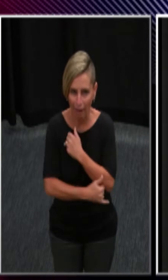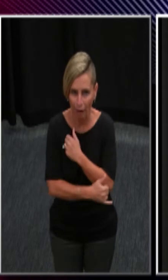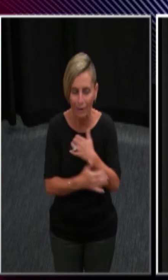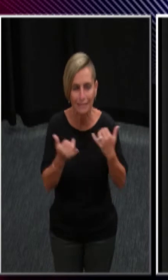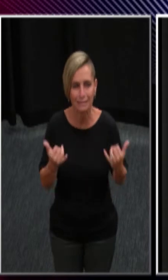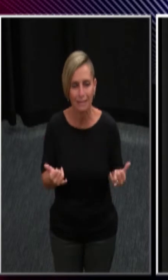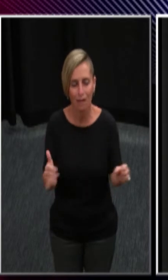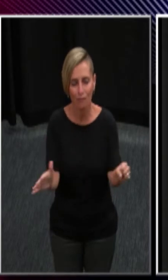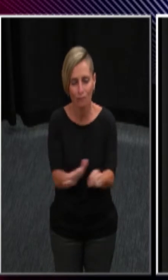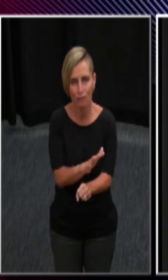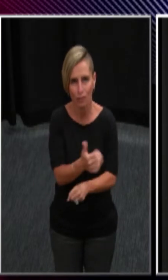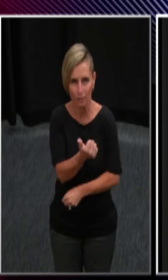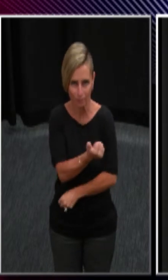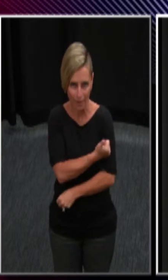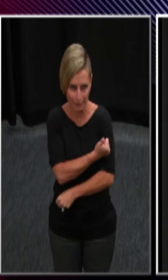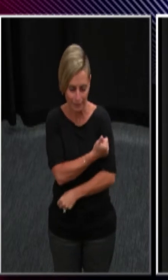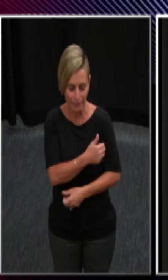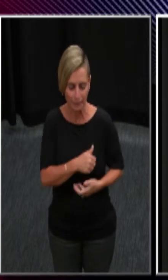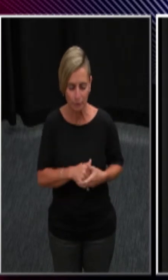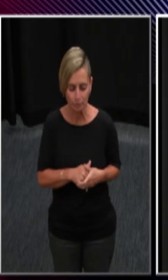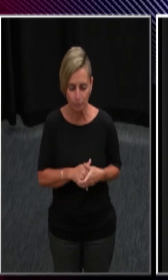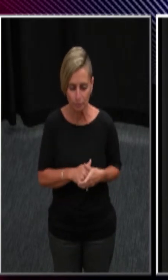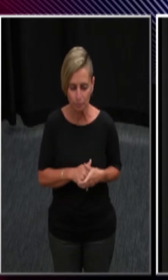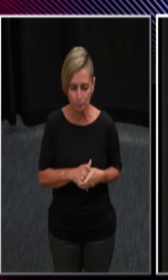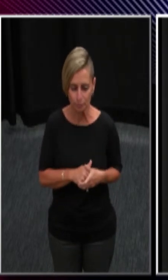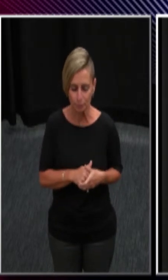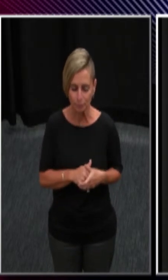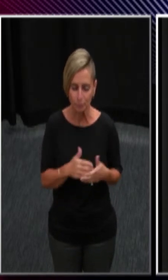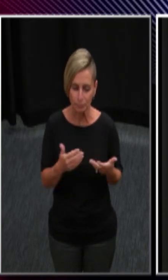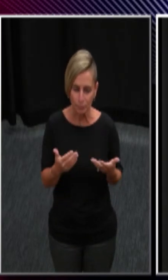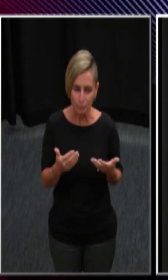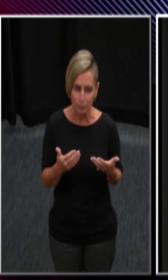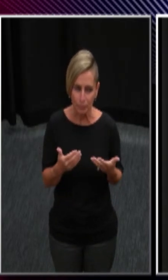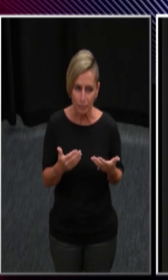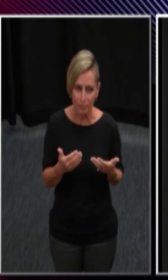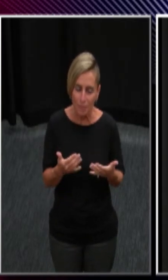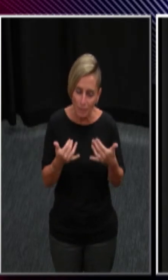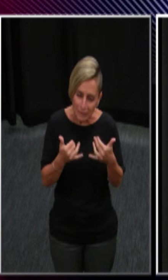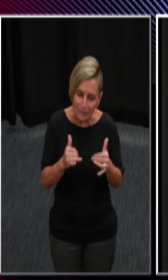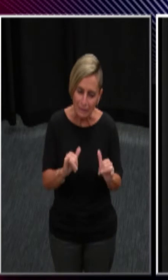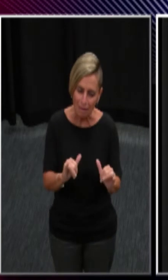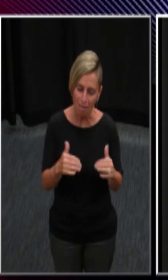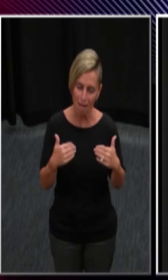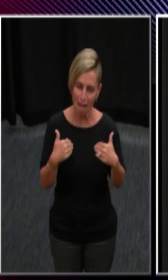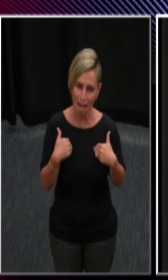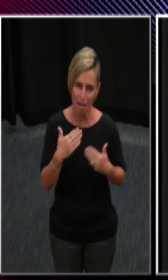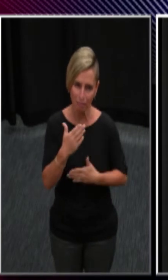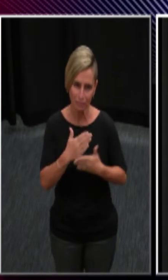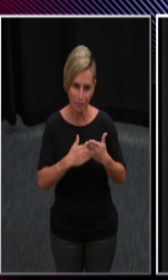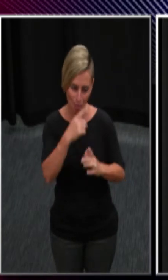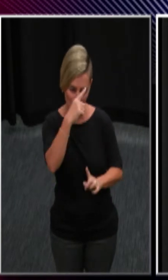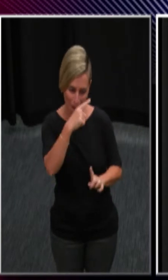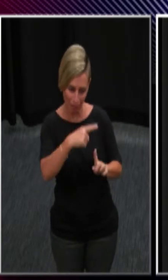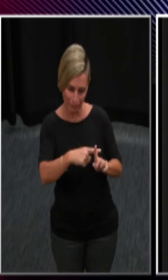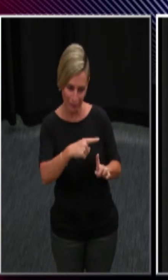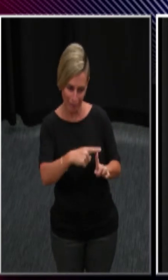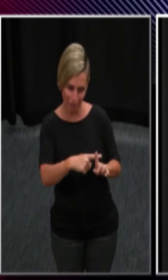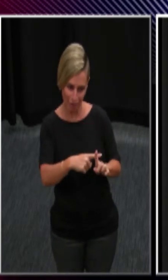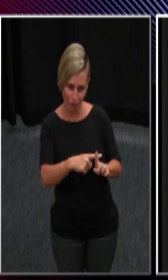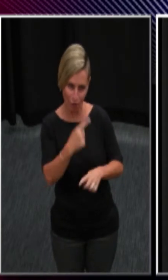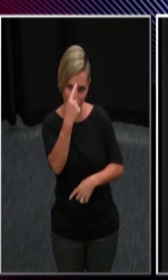vaccinated. While there have been instances of breakthrough cases where vaccinated people